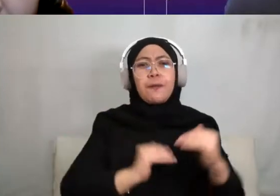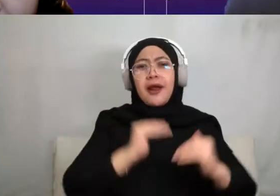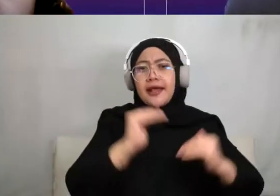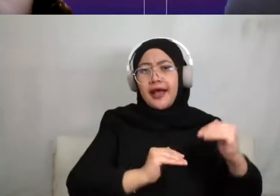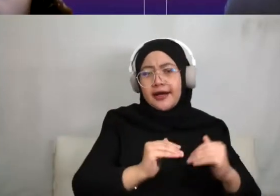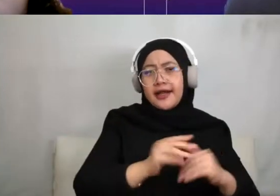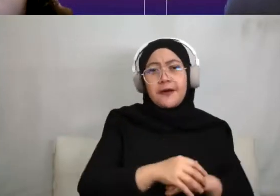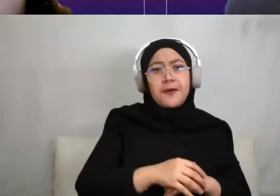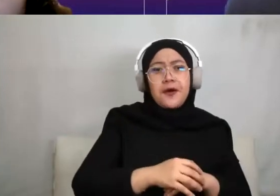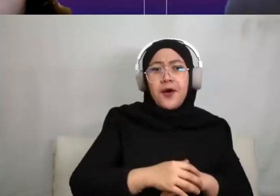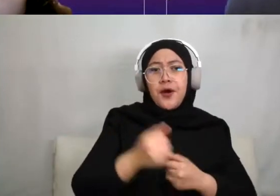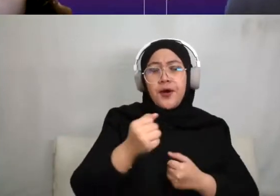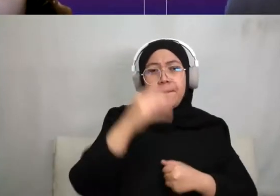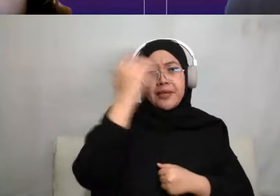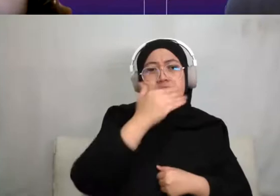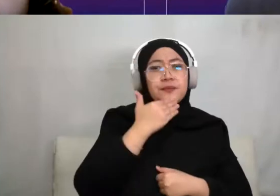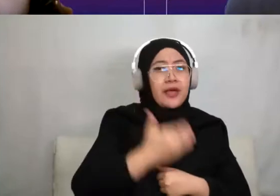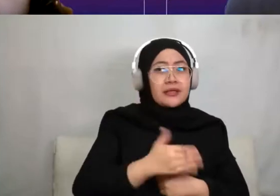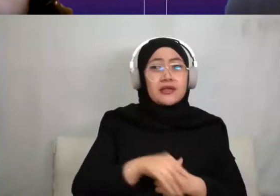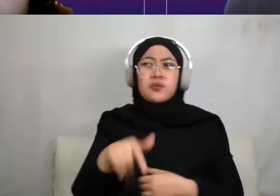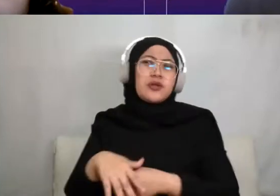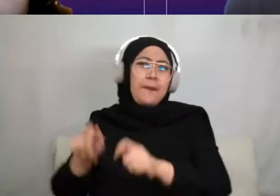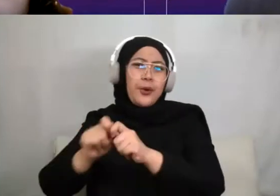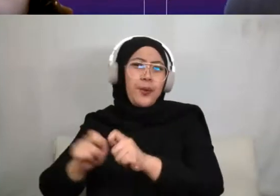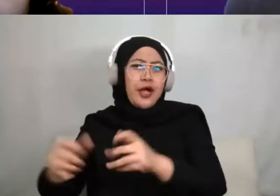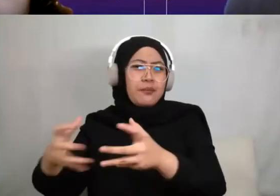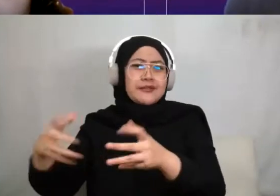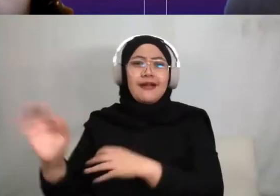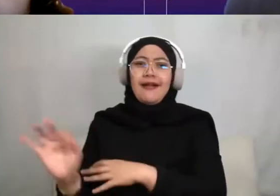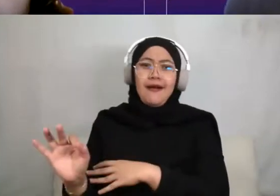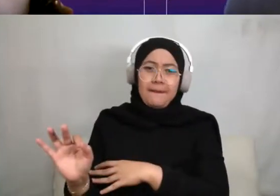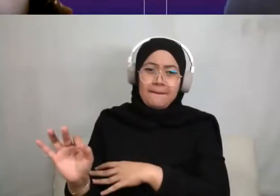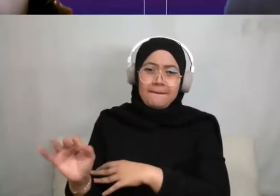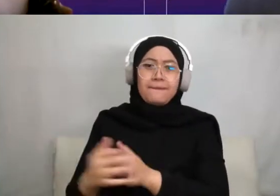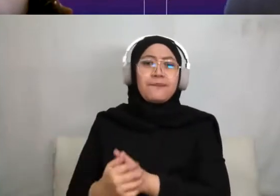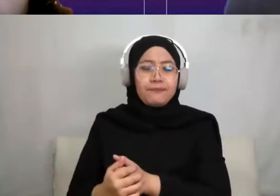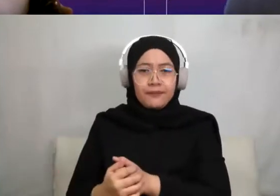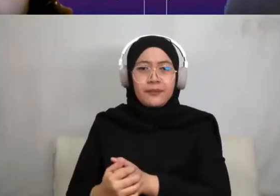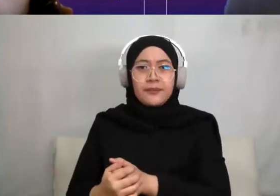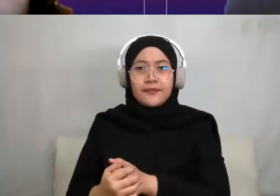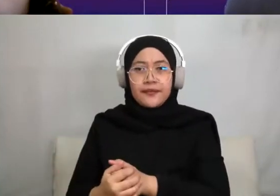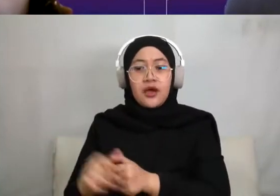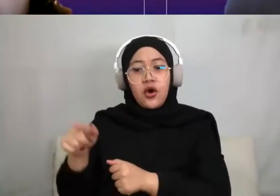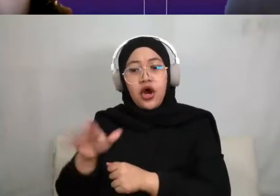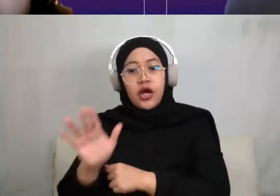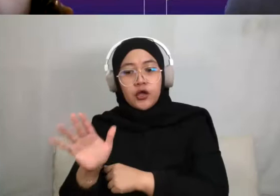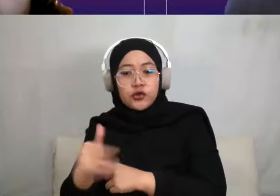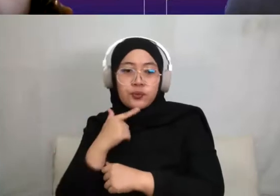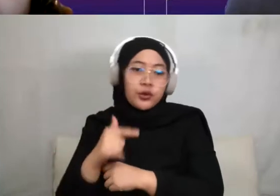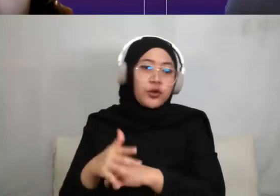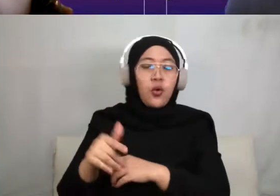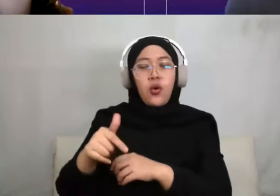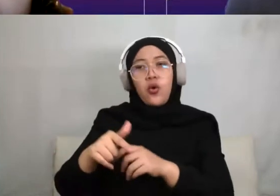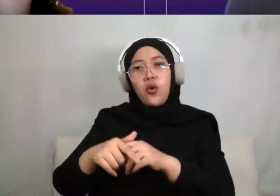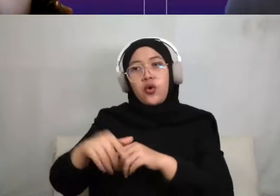involved in the buses because it is electronically configured. So we can see whatever issues are